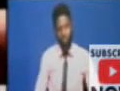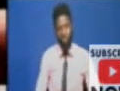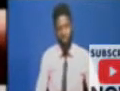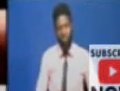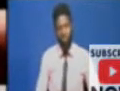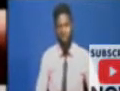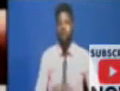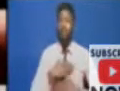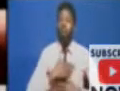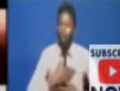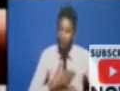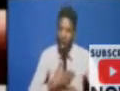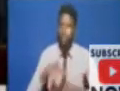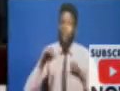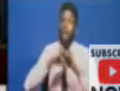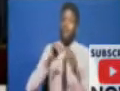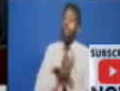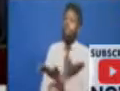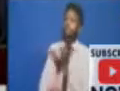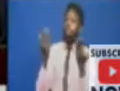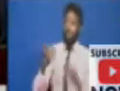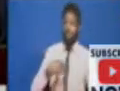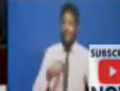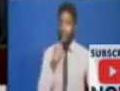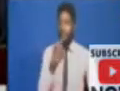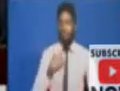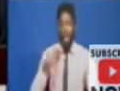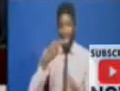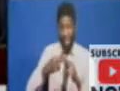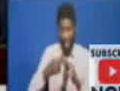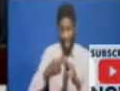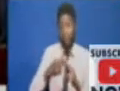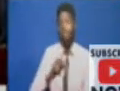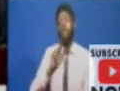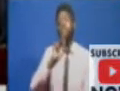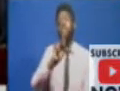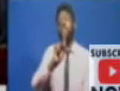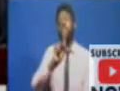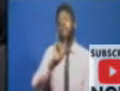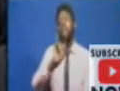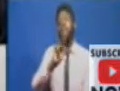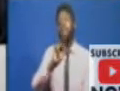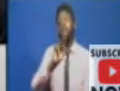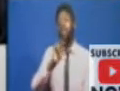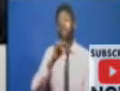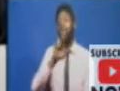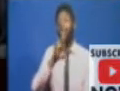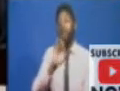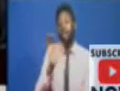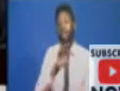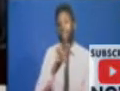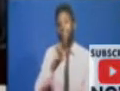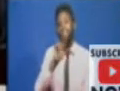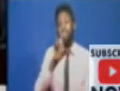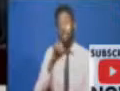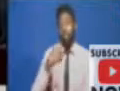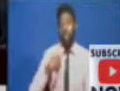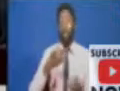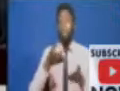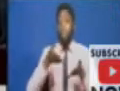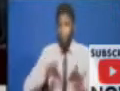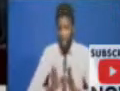Honorable members, as I said, my name is Kithure Kindiki. I was born on 16th January